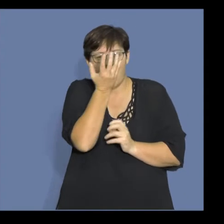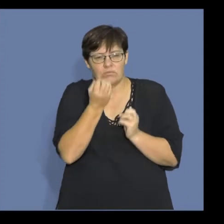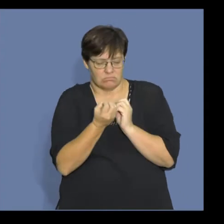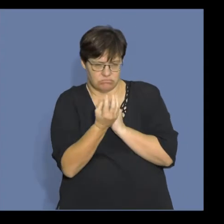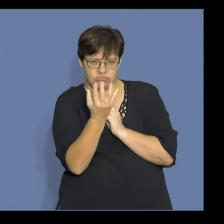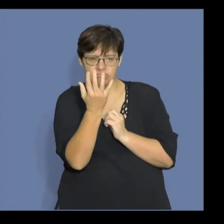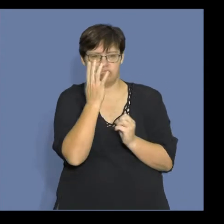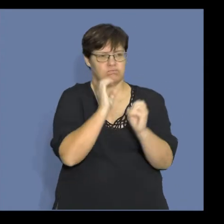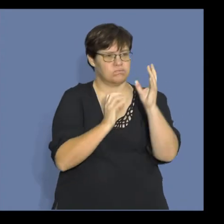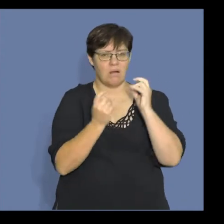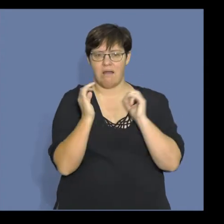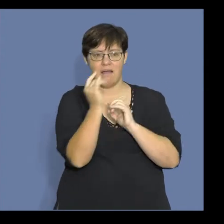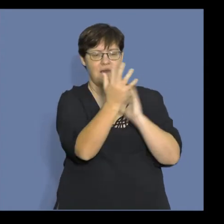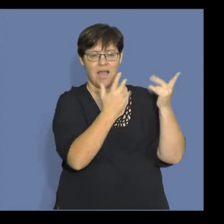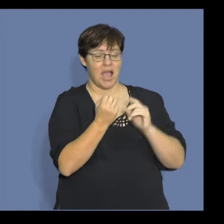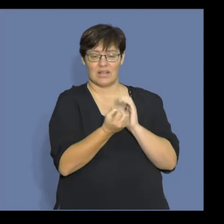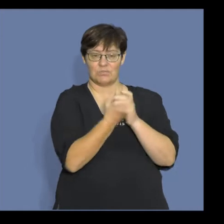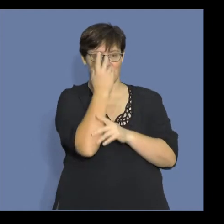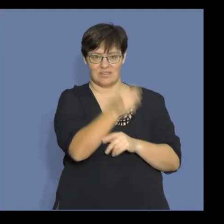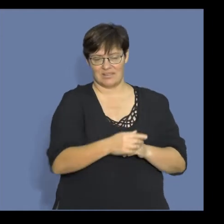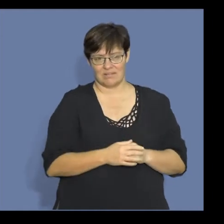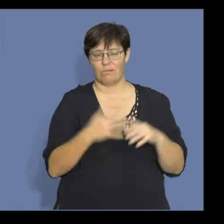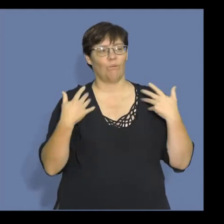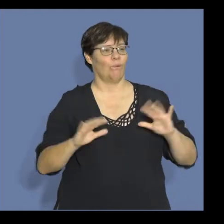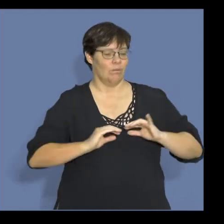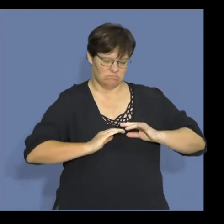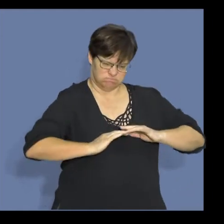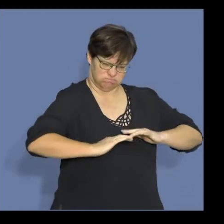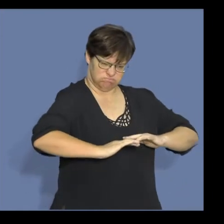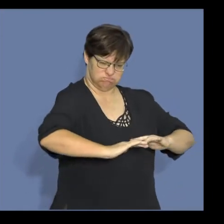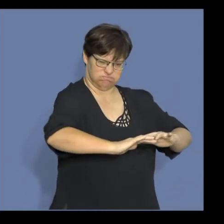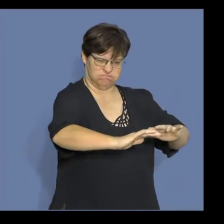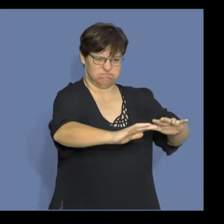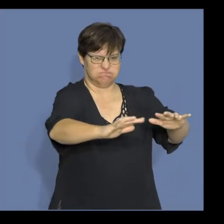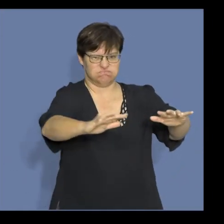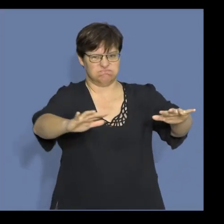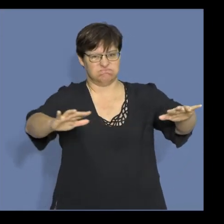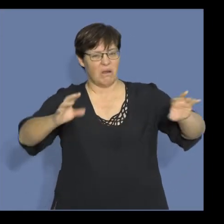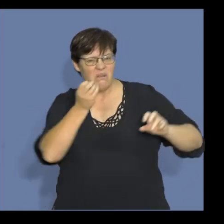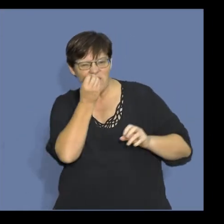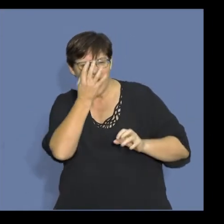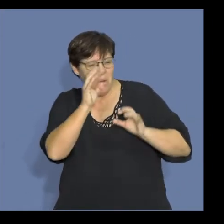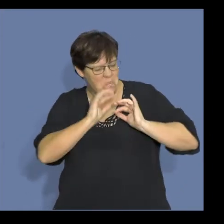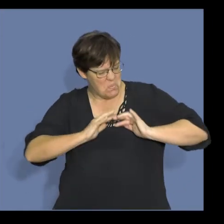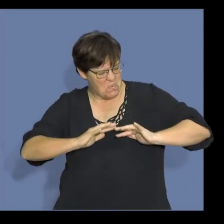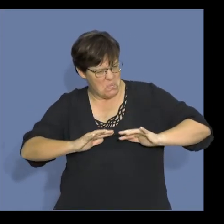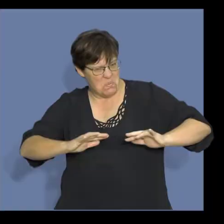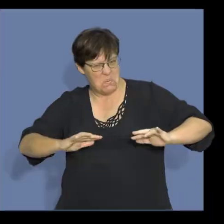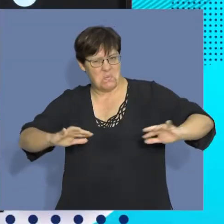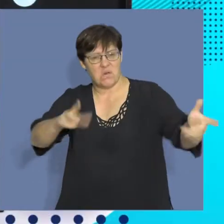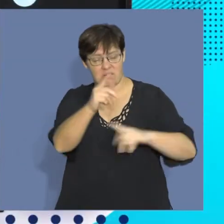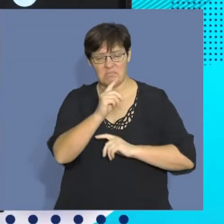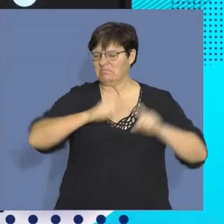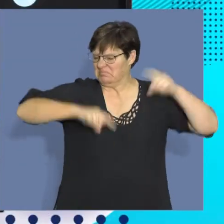these plants that are predominantly flowering in spring. It forms an amazing landscape to be able to see